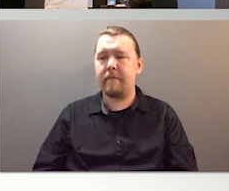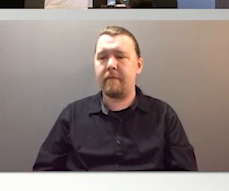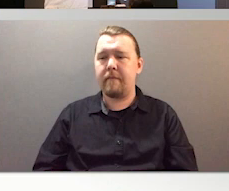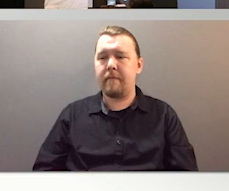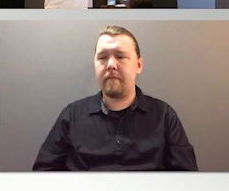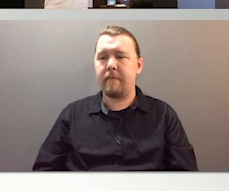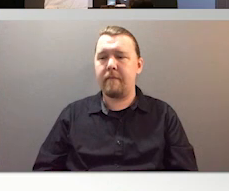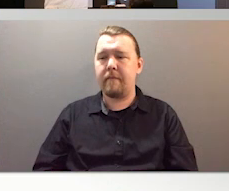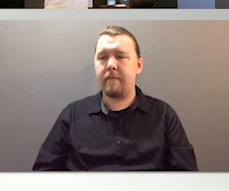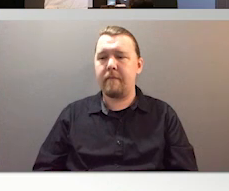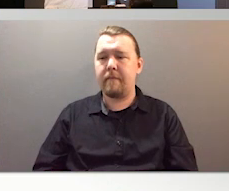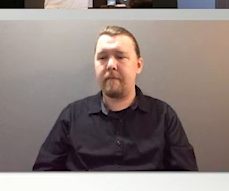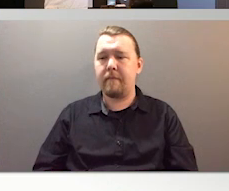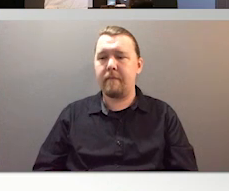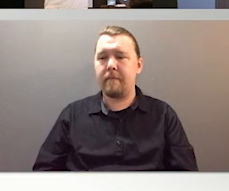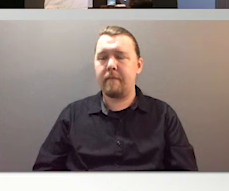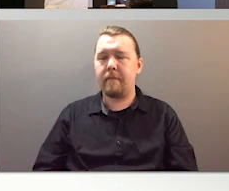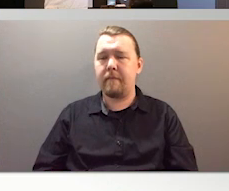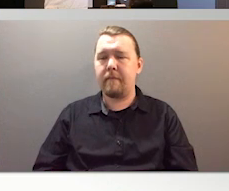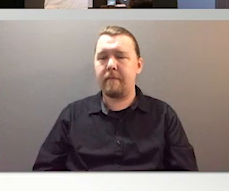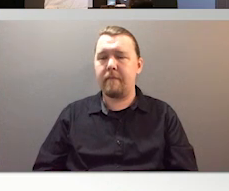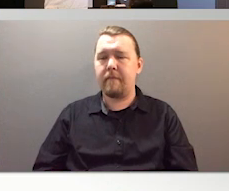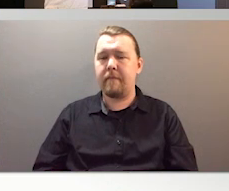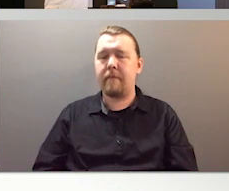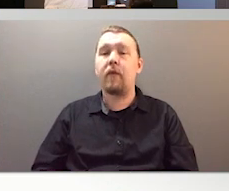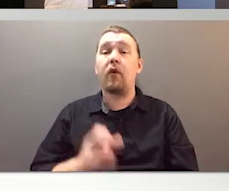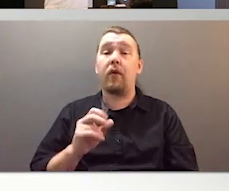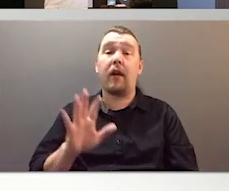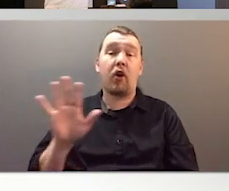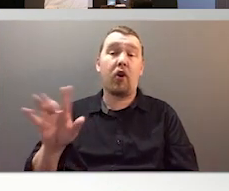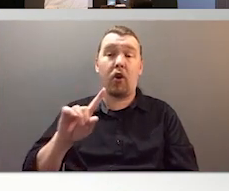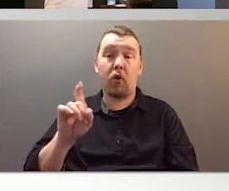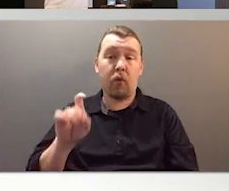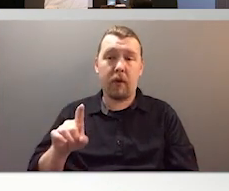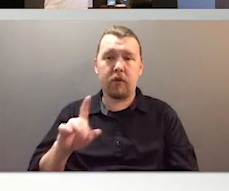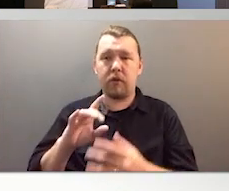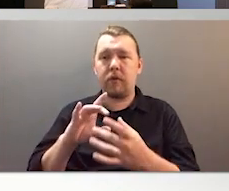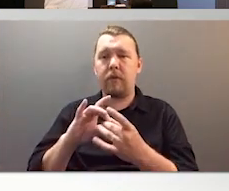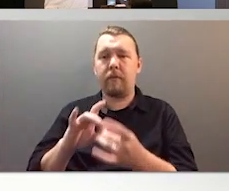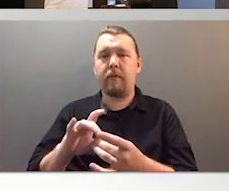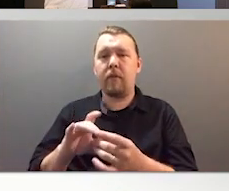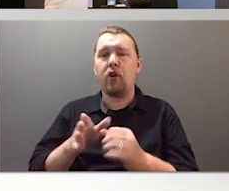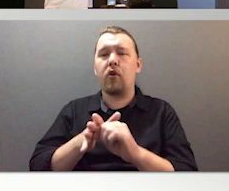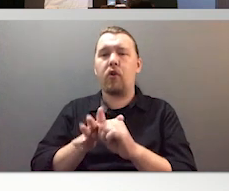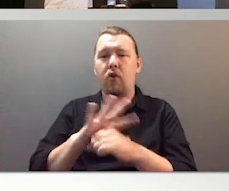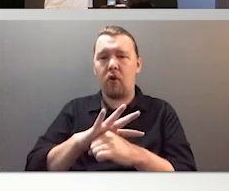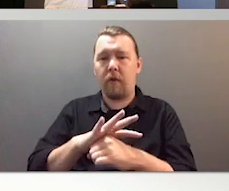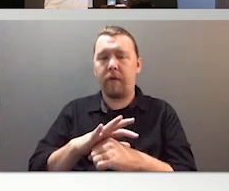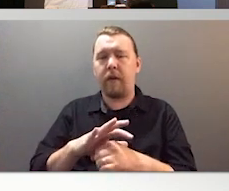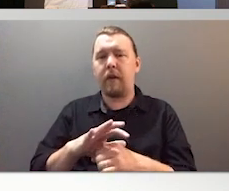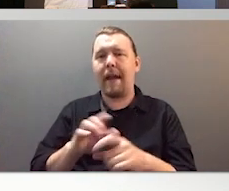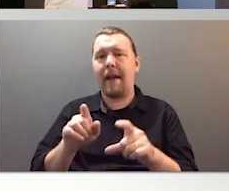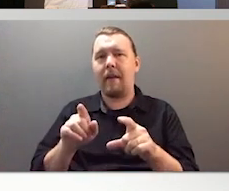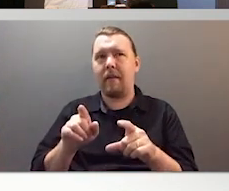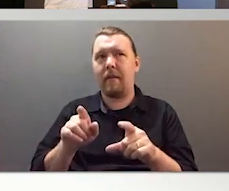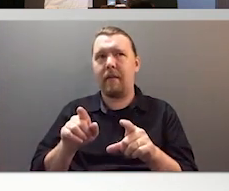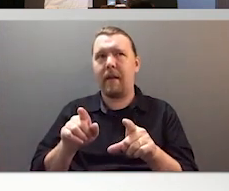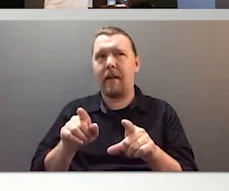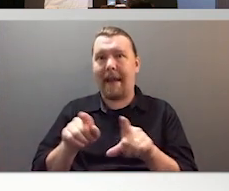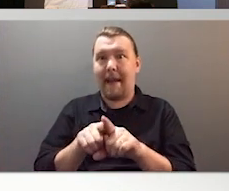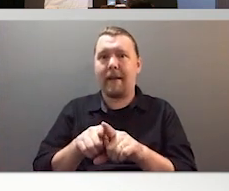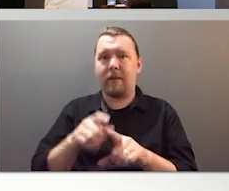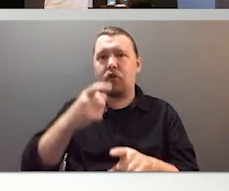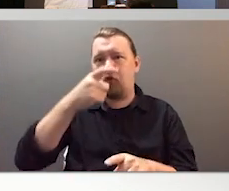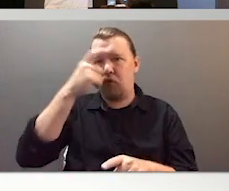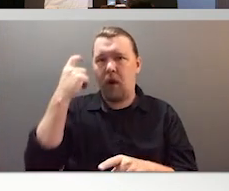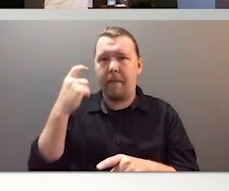as trauma and how to kind of tackle some of this. It depends on, so my next question to